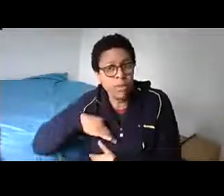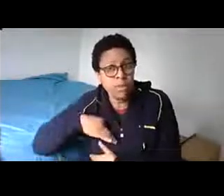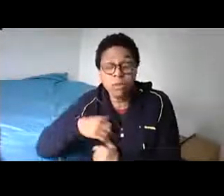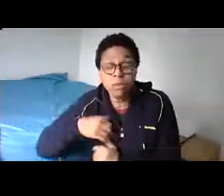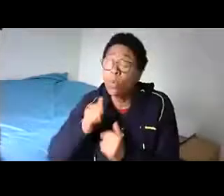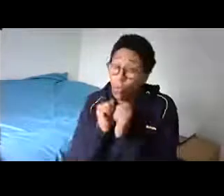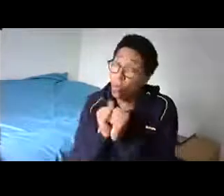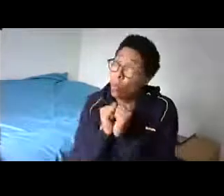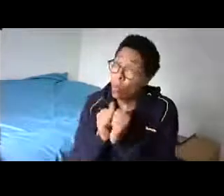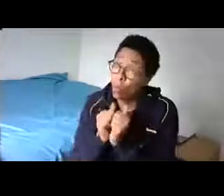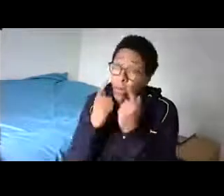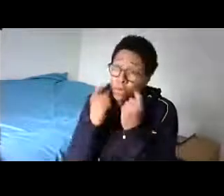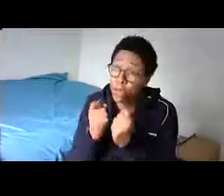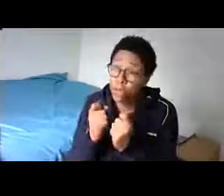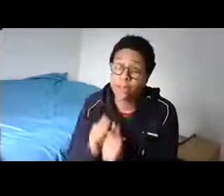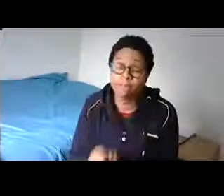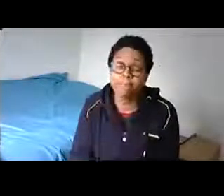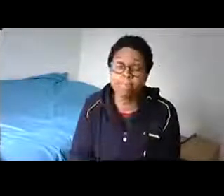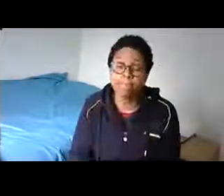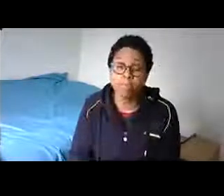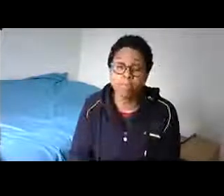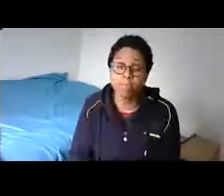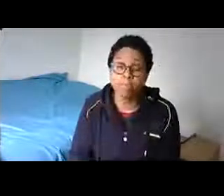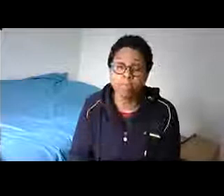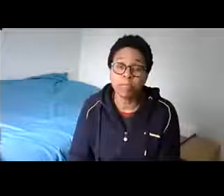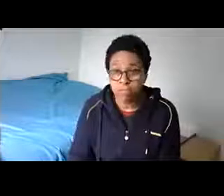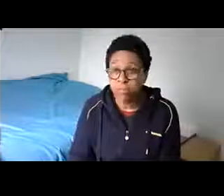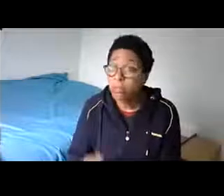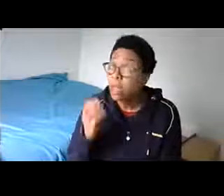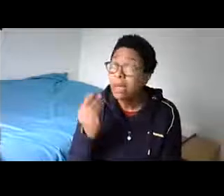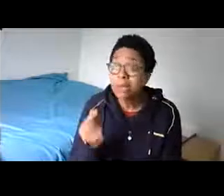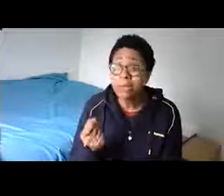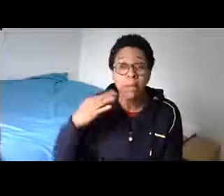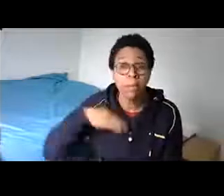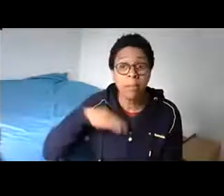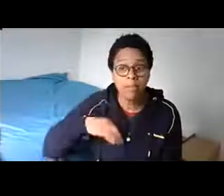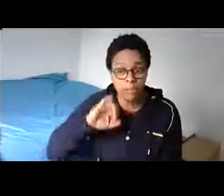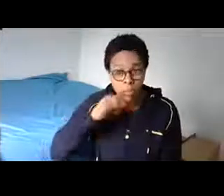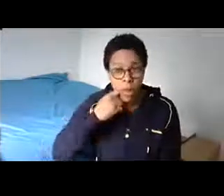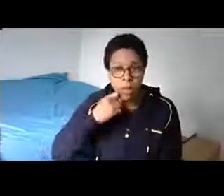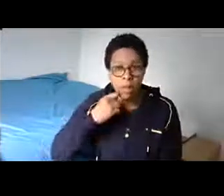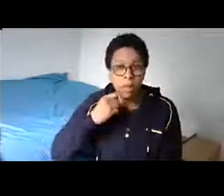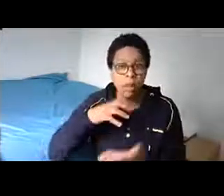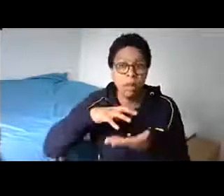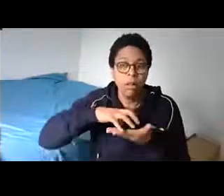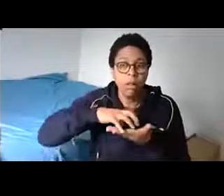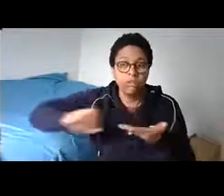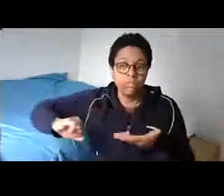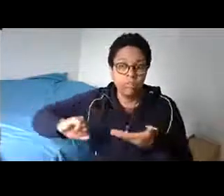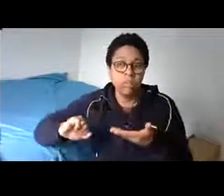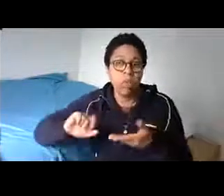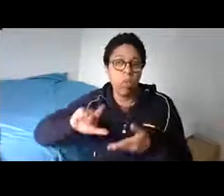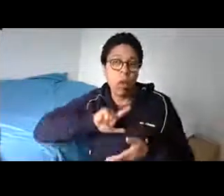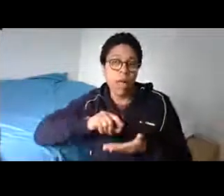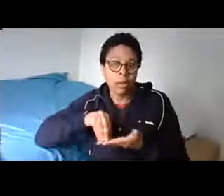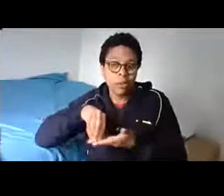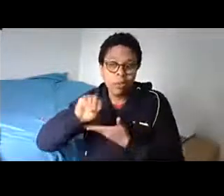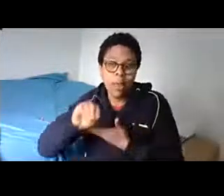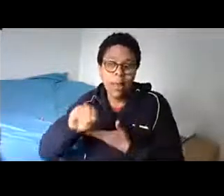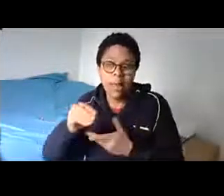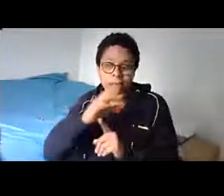But as I said, some benefits will be taken away to pay for social care. So